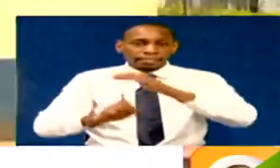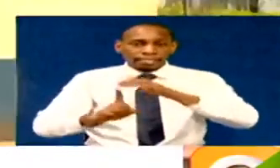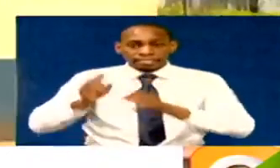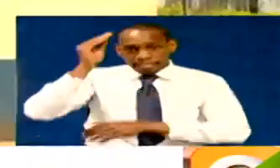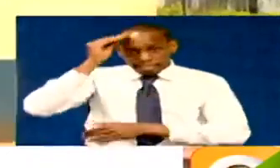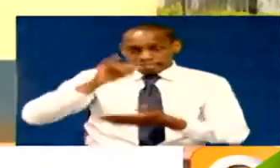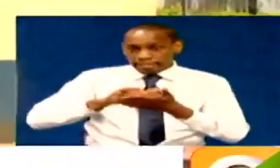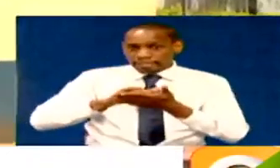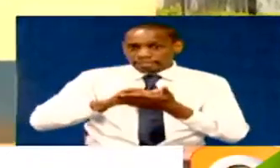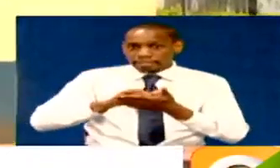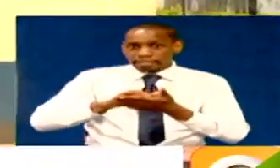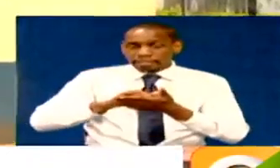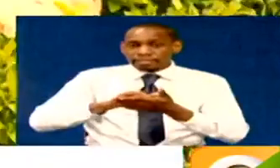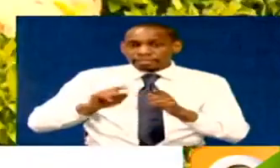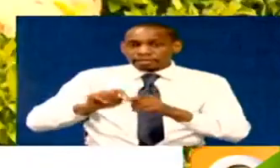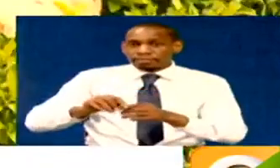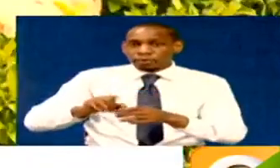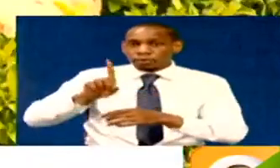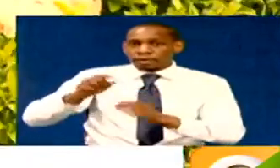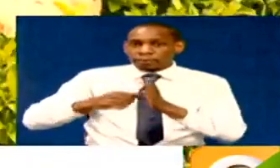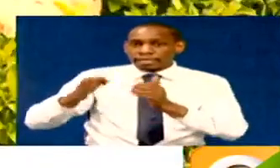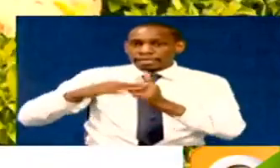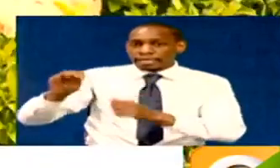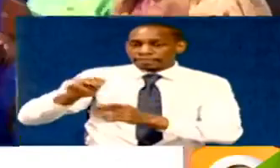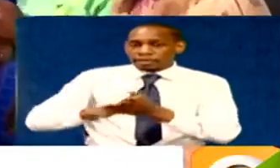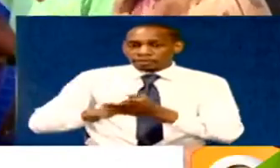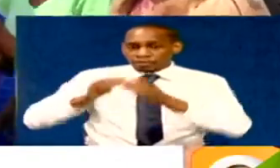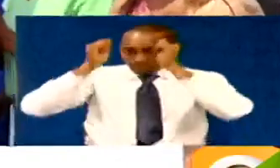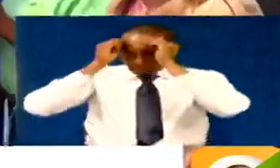Education, which is faced with a larger class of 1.18 million.